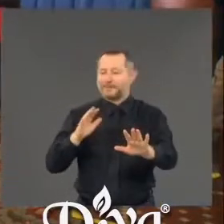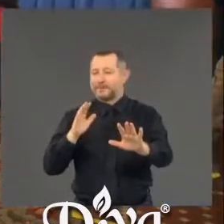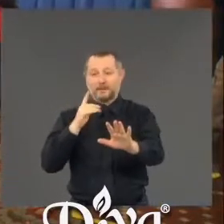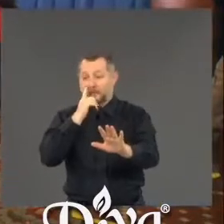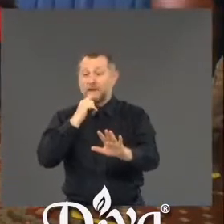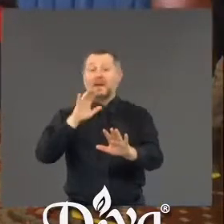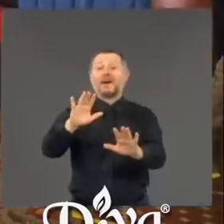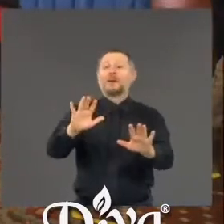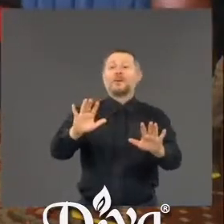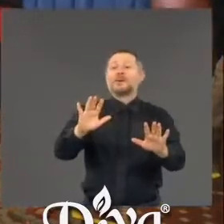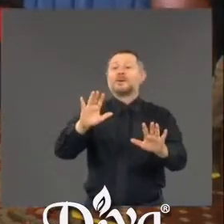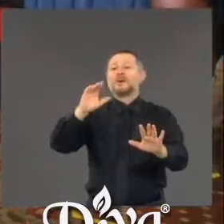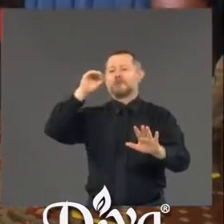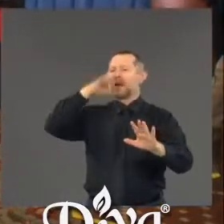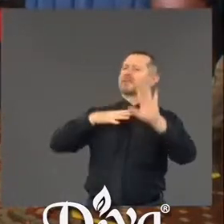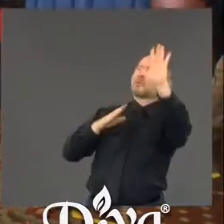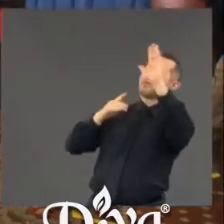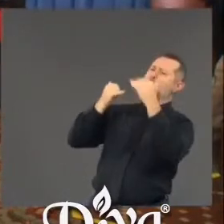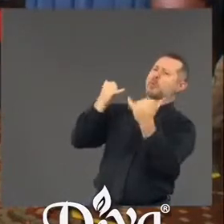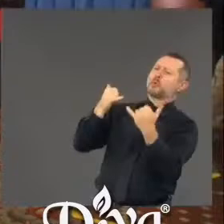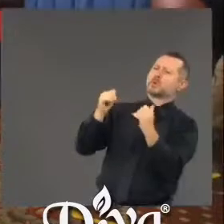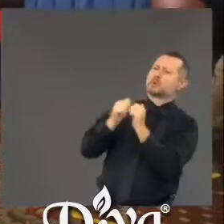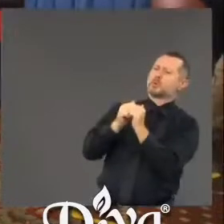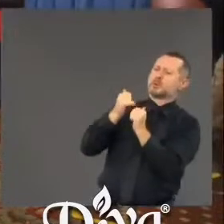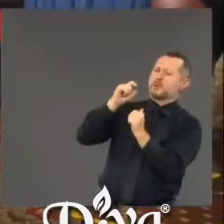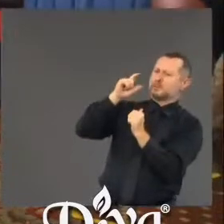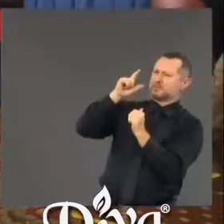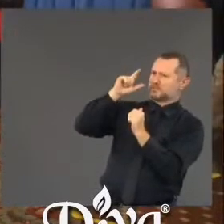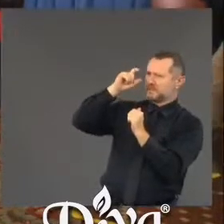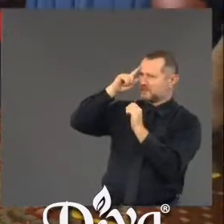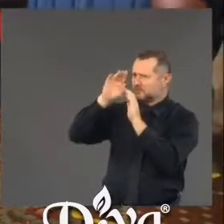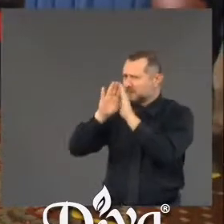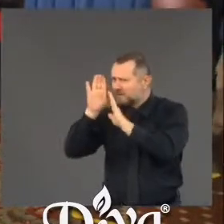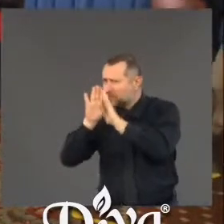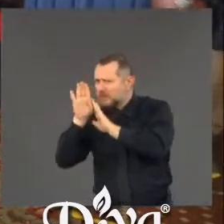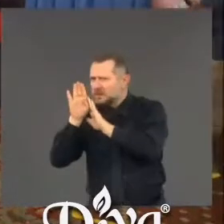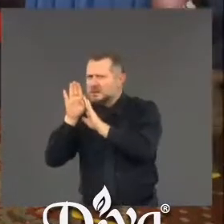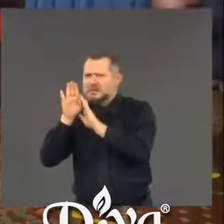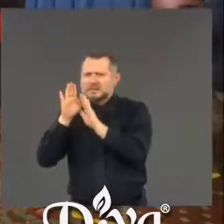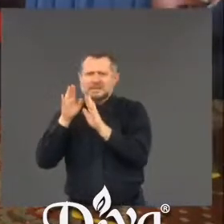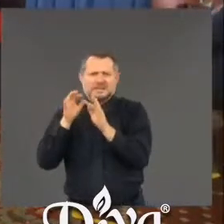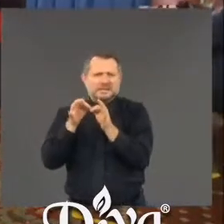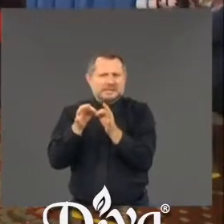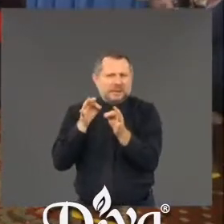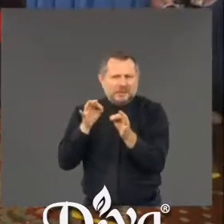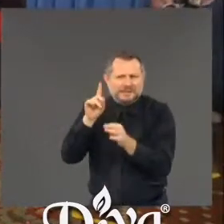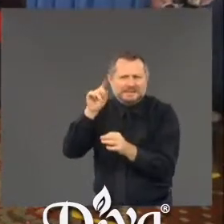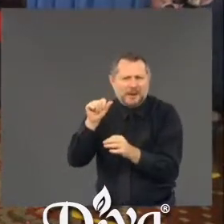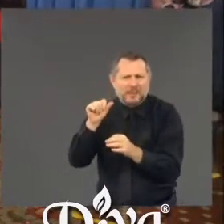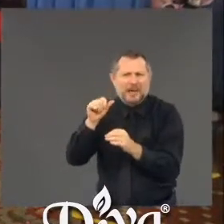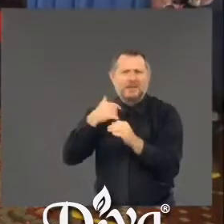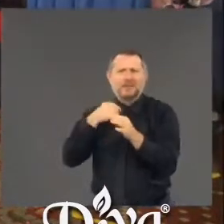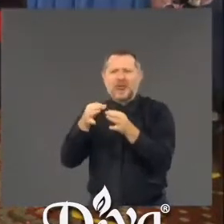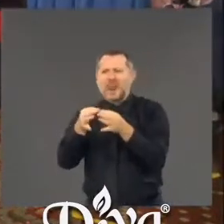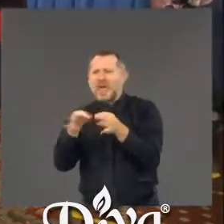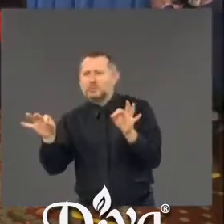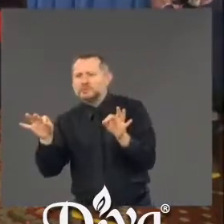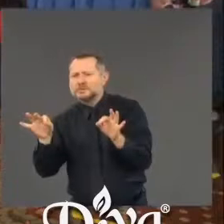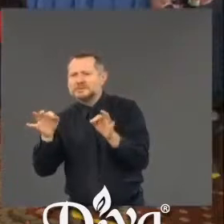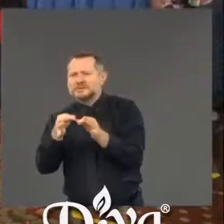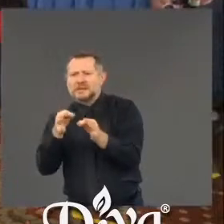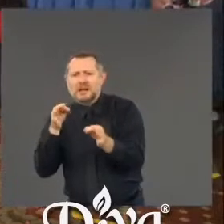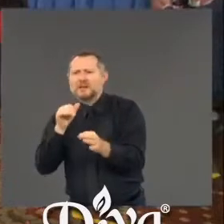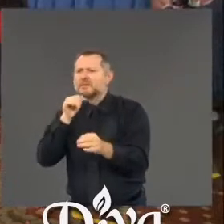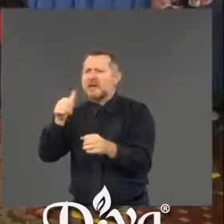the people with developmental disabilities are regressing in language skills and social skills because of the lack of proper care. Legislators and